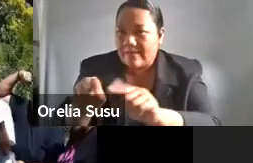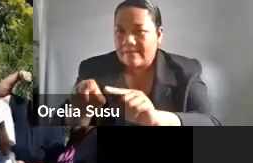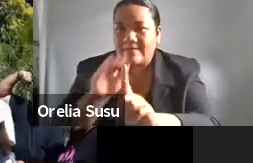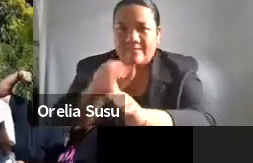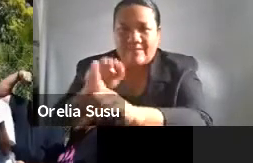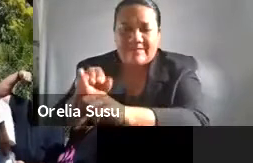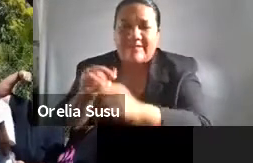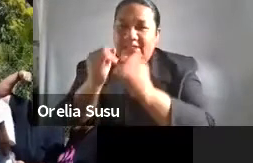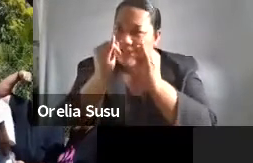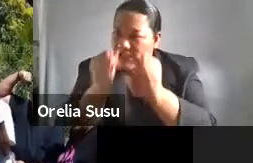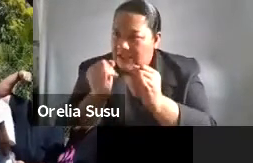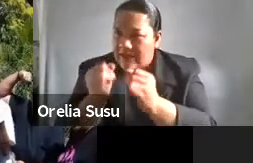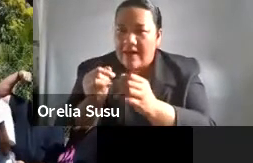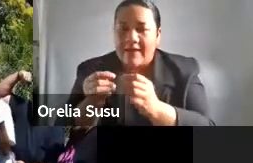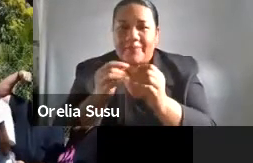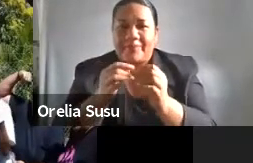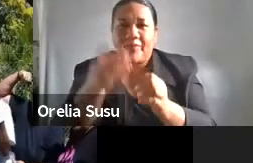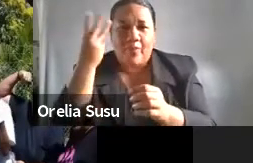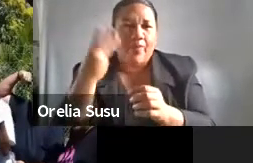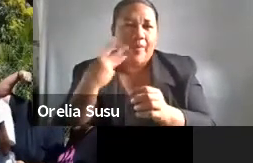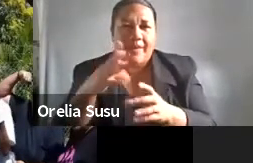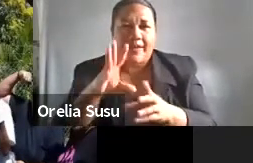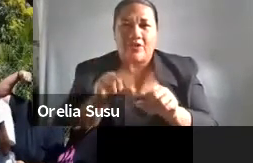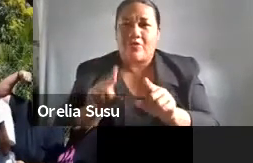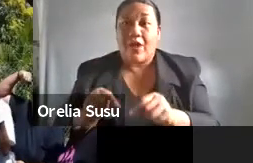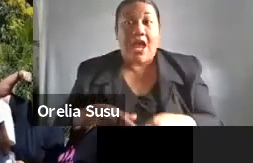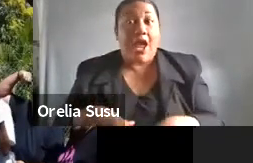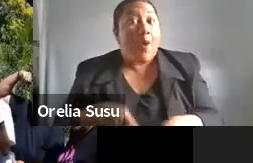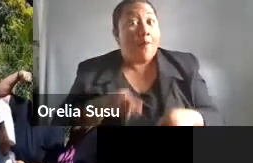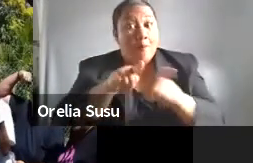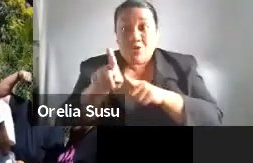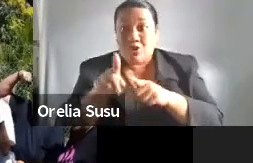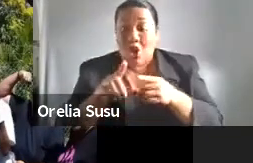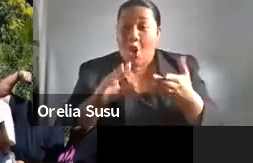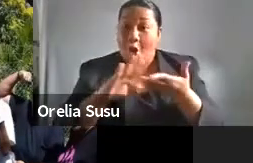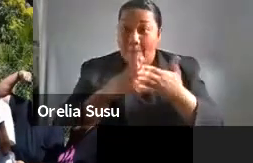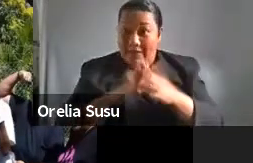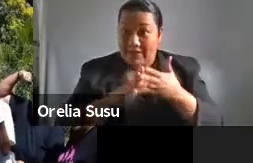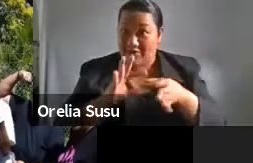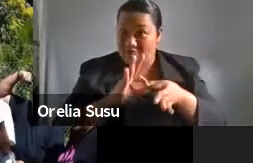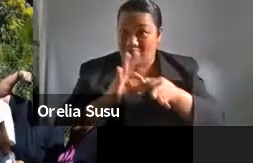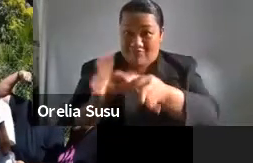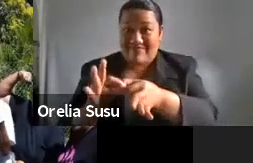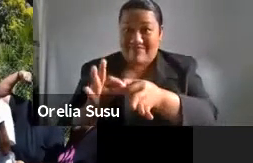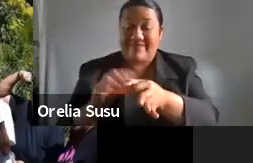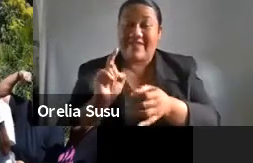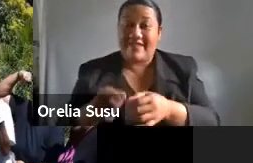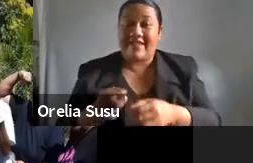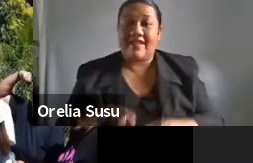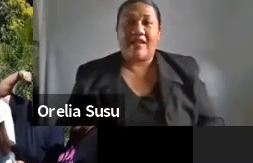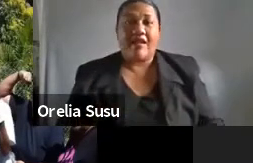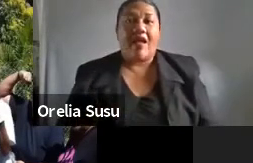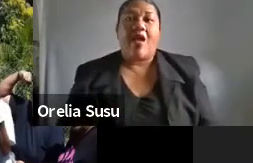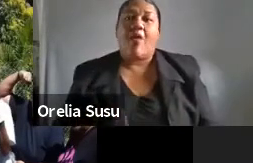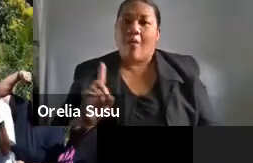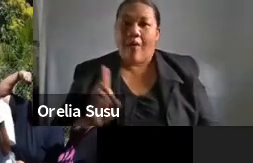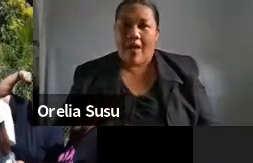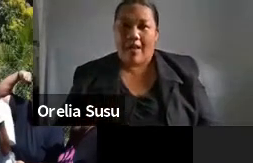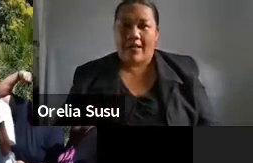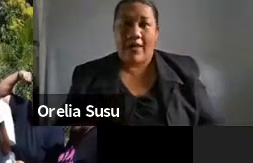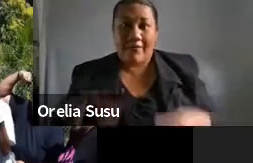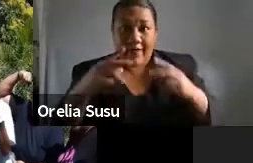As you all know, most of the communities that we work with, they, most of the, we did this research,